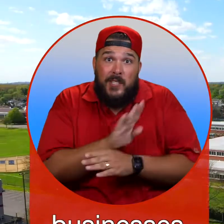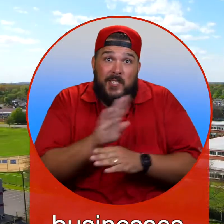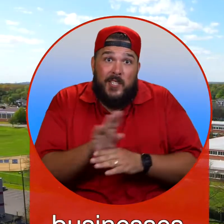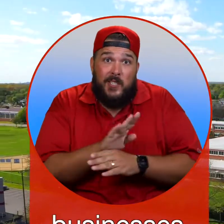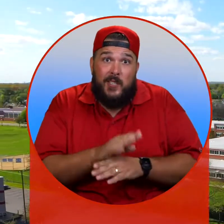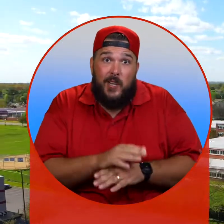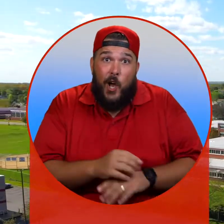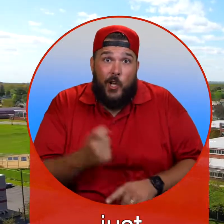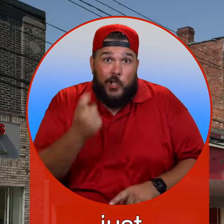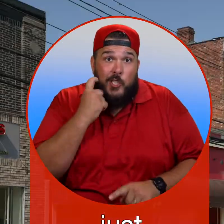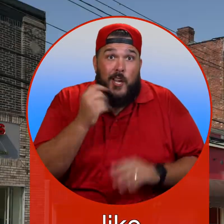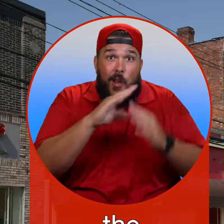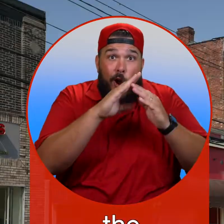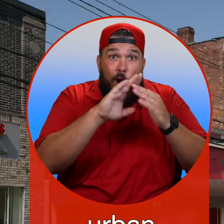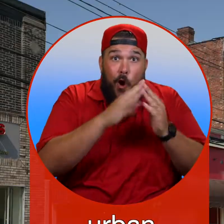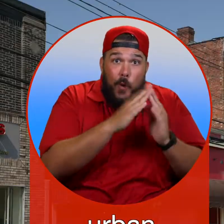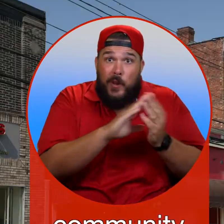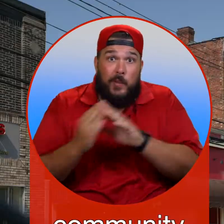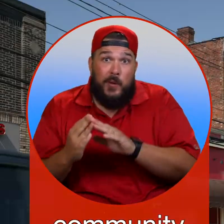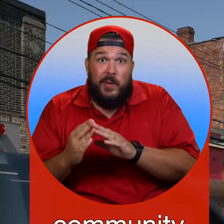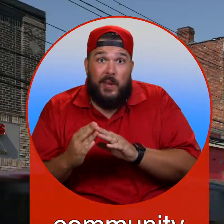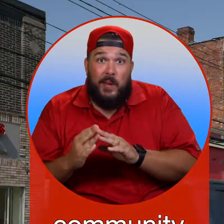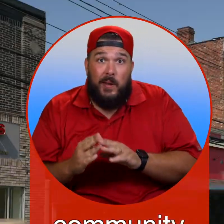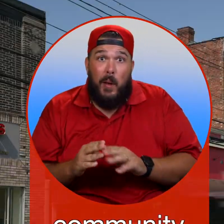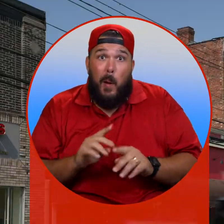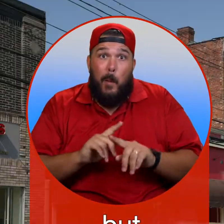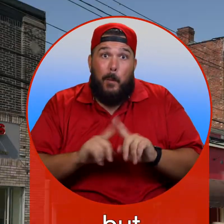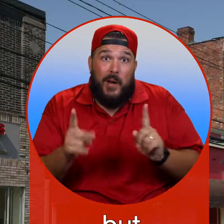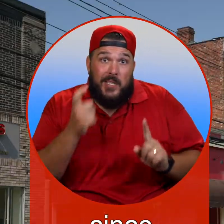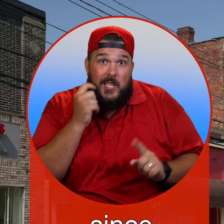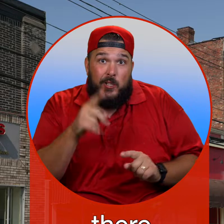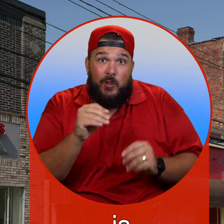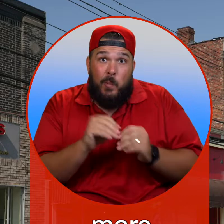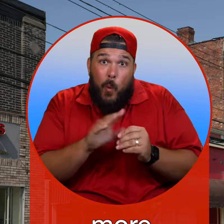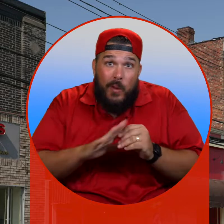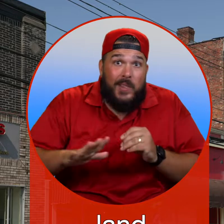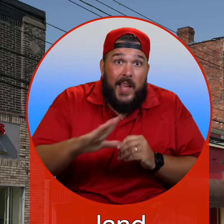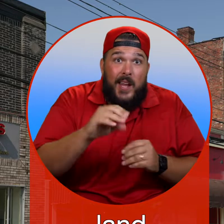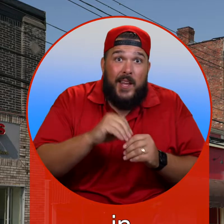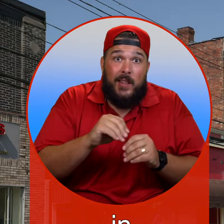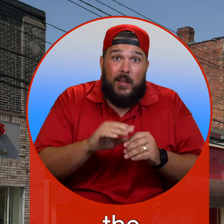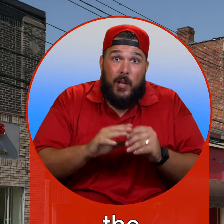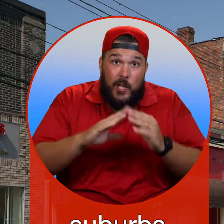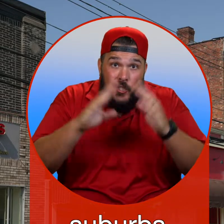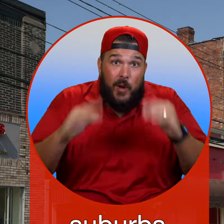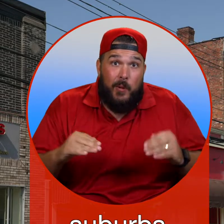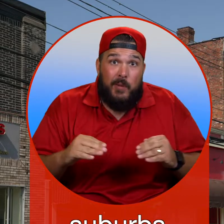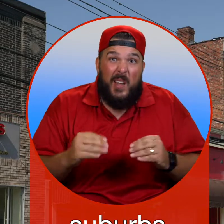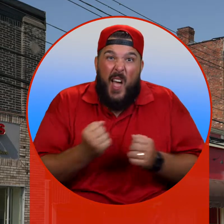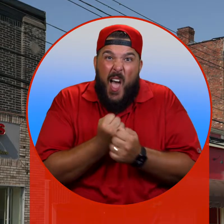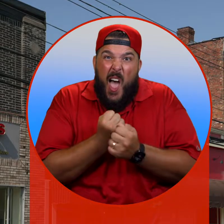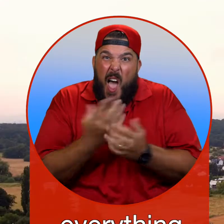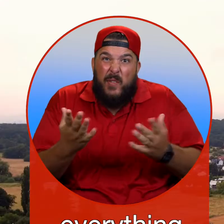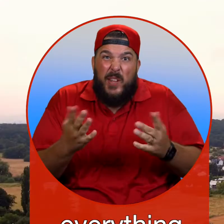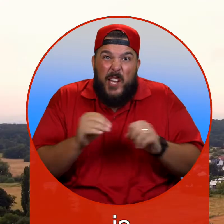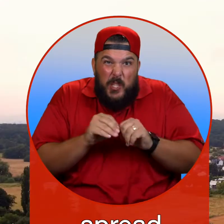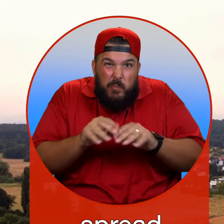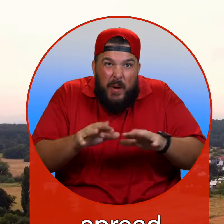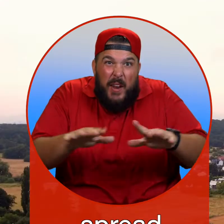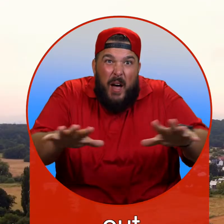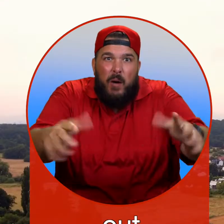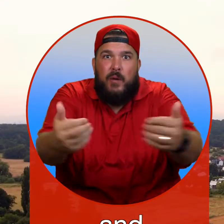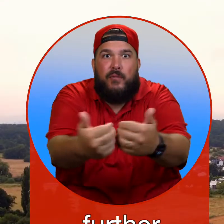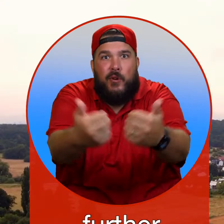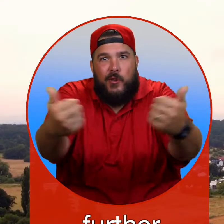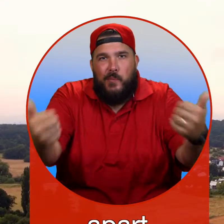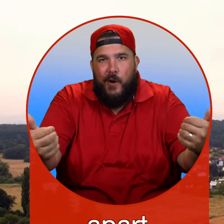and businesses, just like our urban community, but since there is more land in the suburbs, everything is